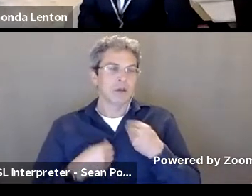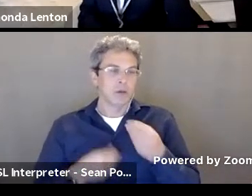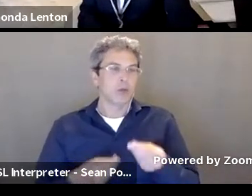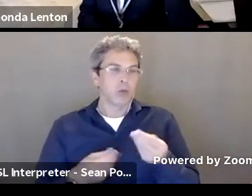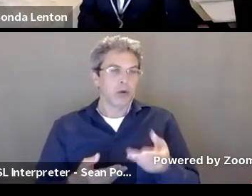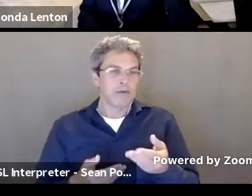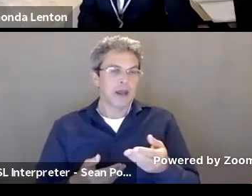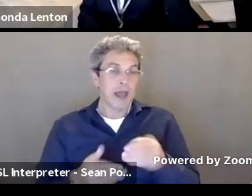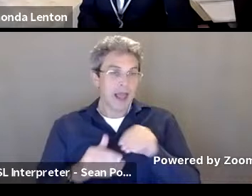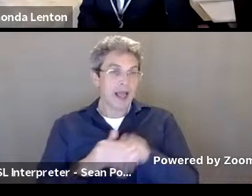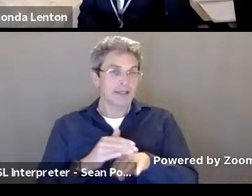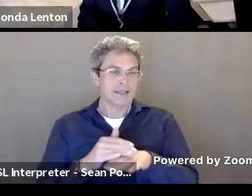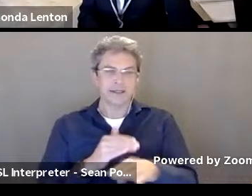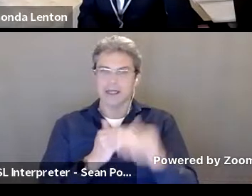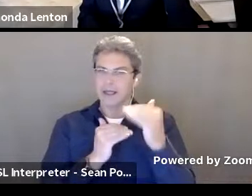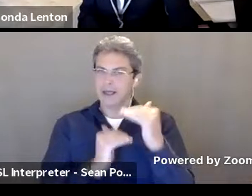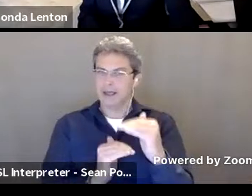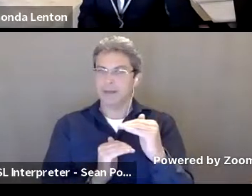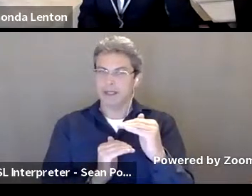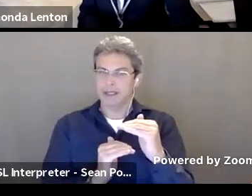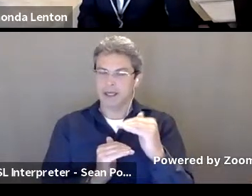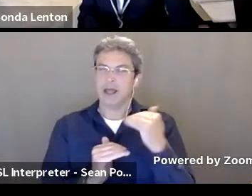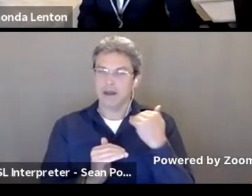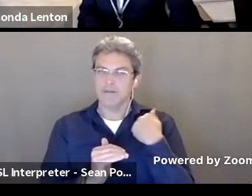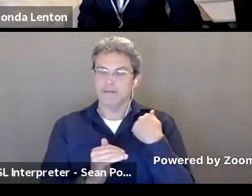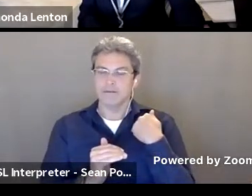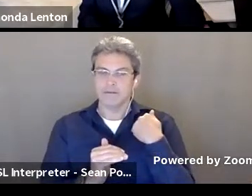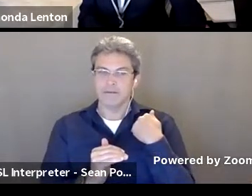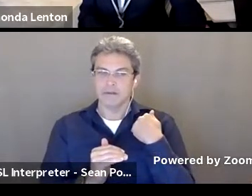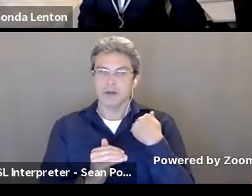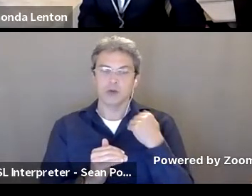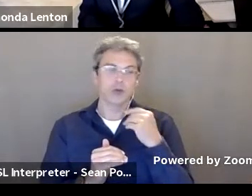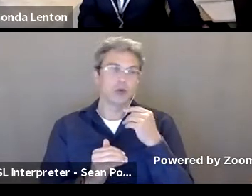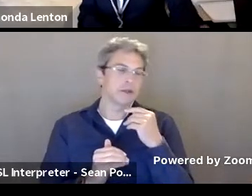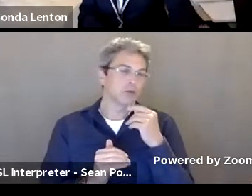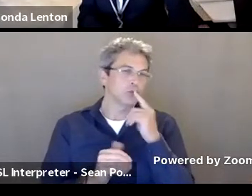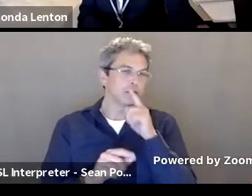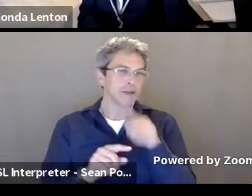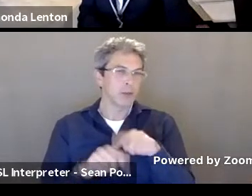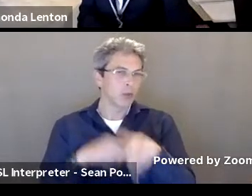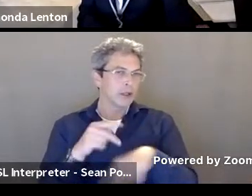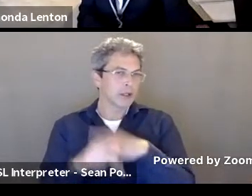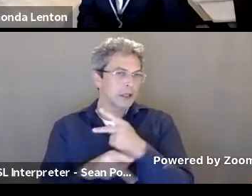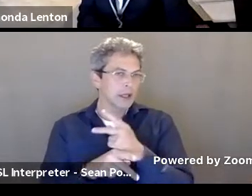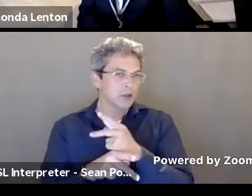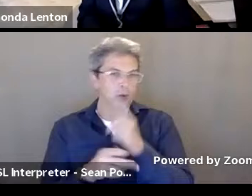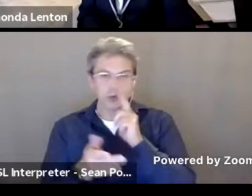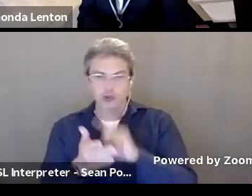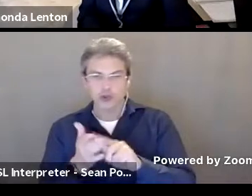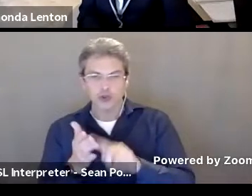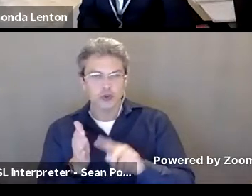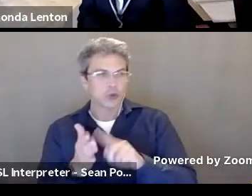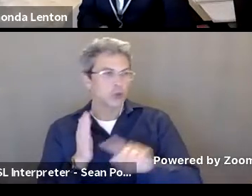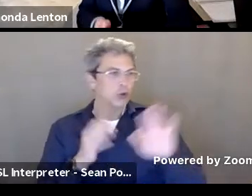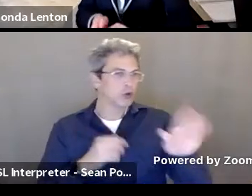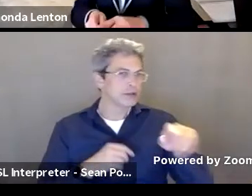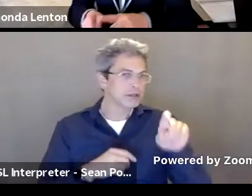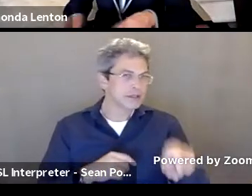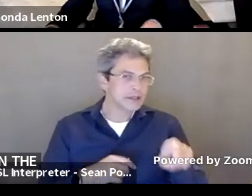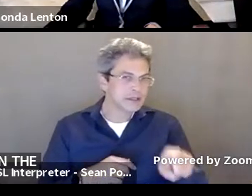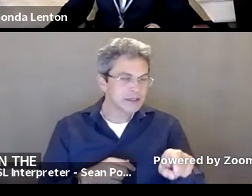to researchers or access to limited researchers, depending upon the research needs of these researchers.